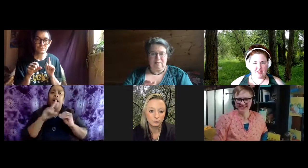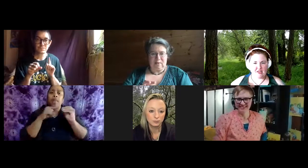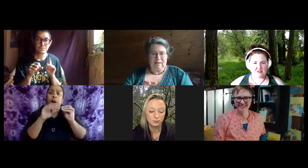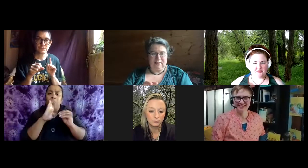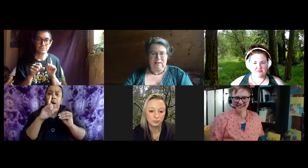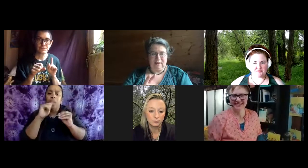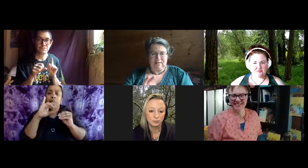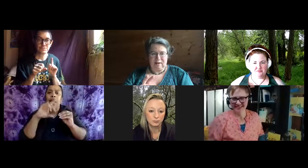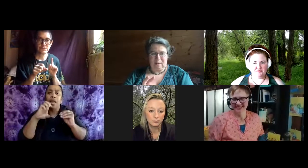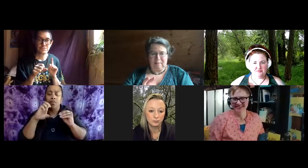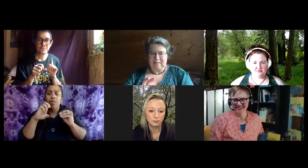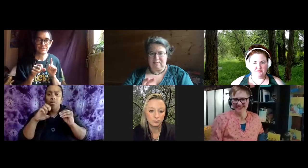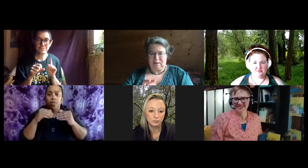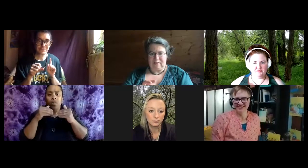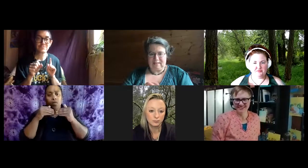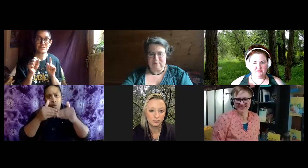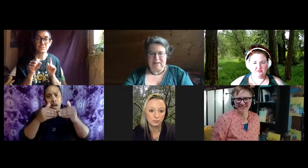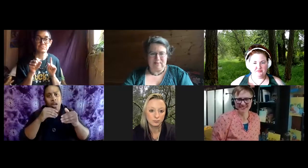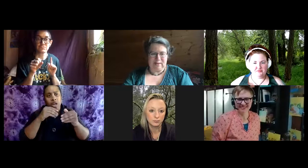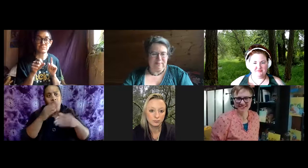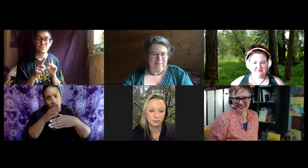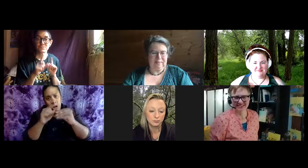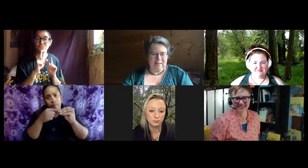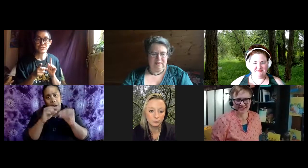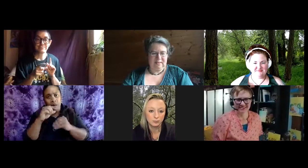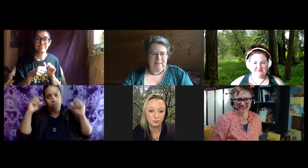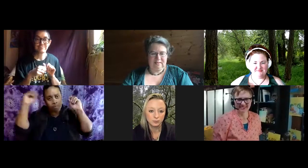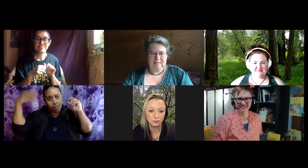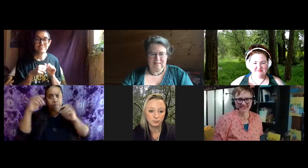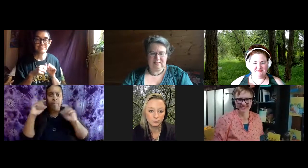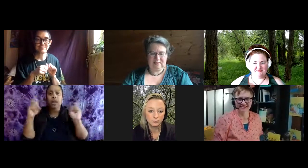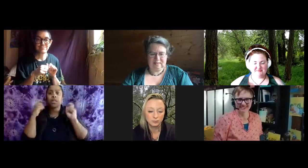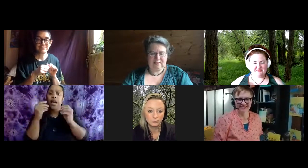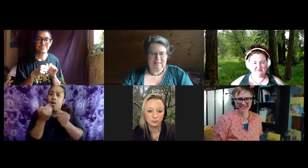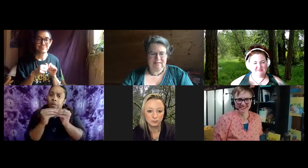about that before. So go ahead and share about Beltane more if you want as well.